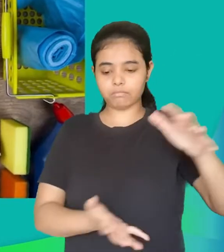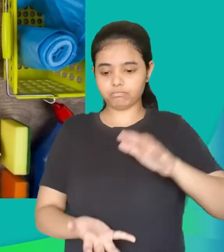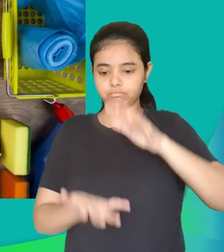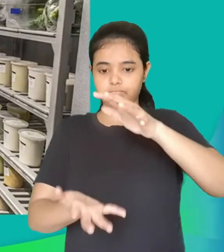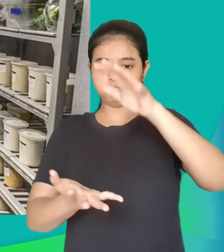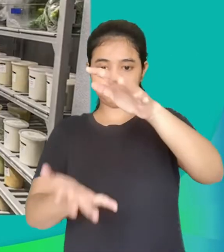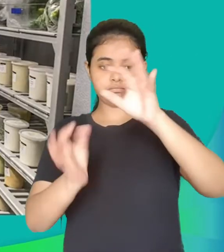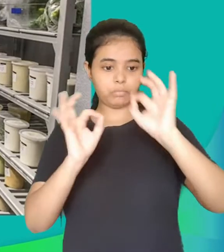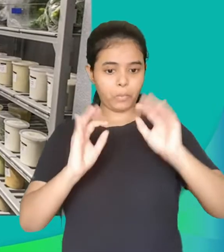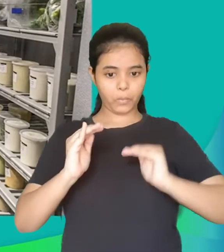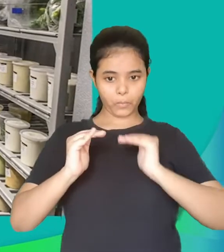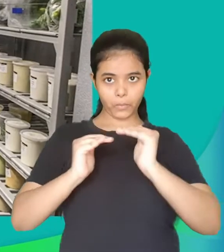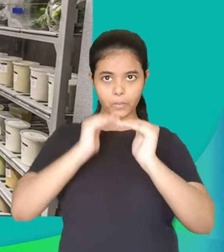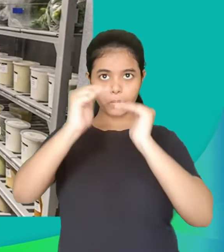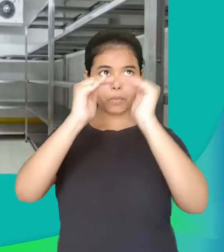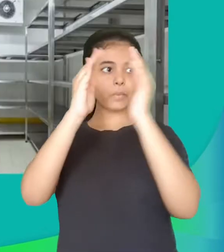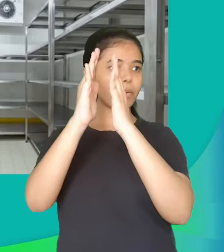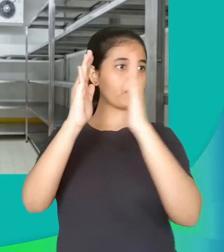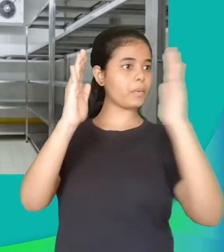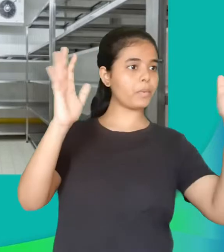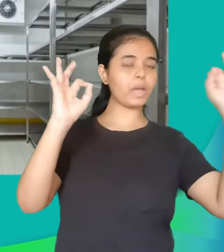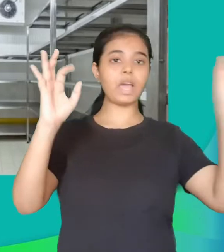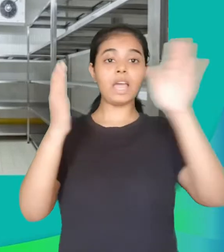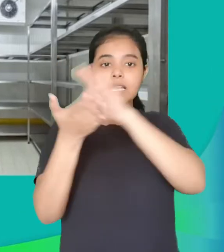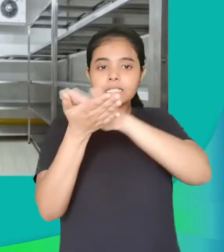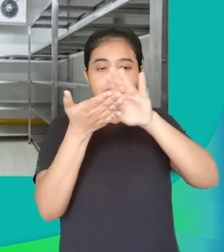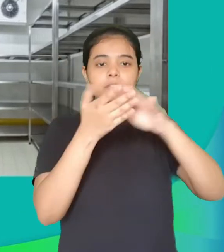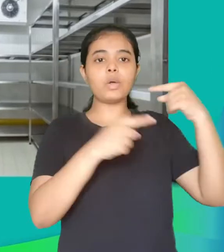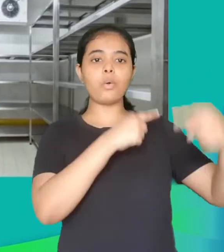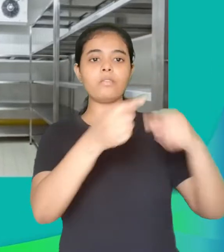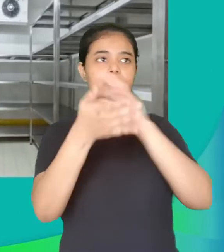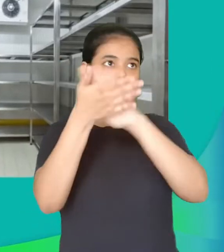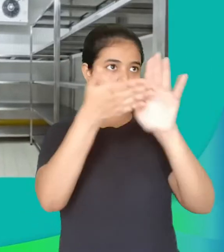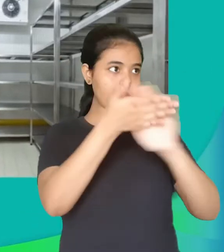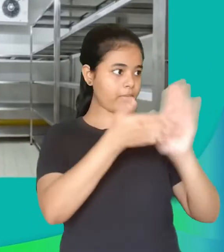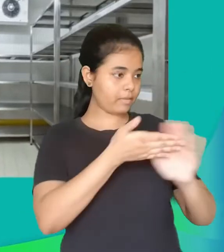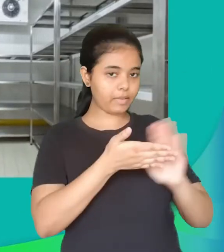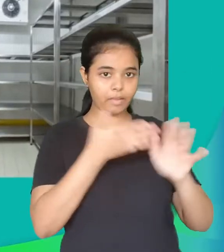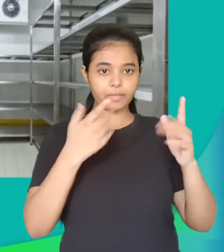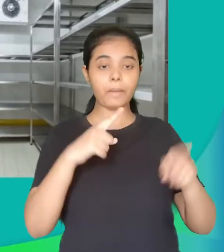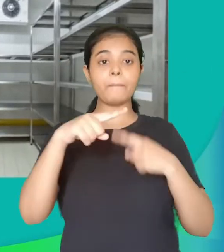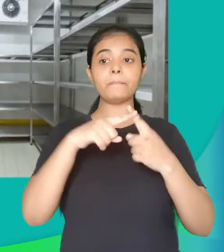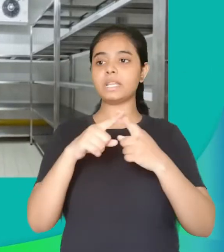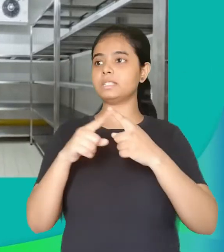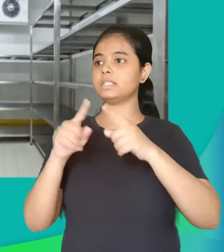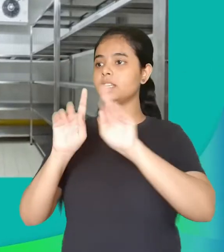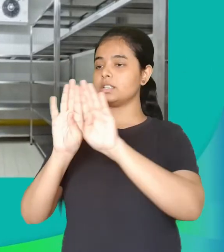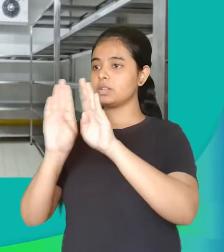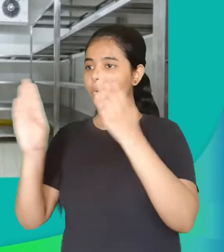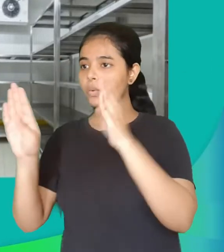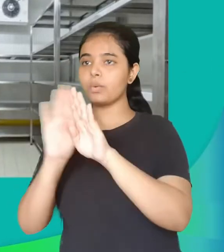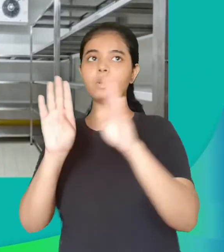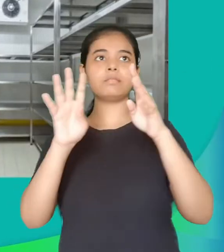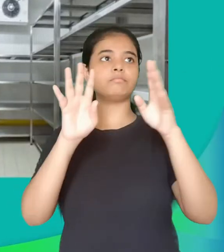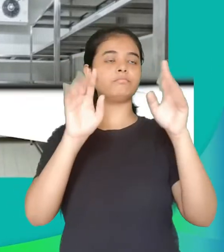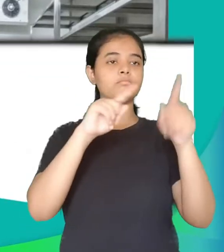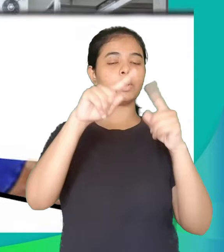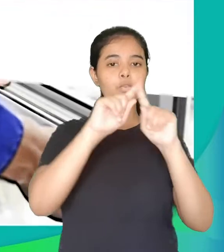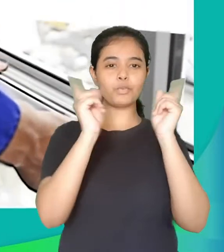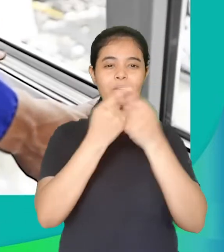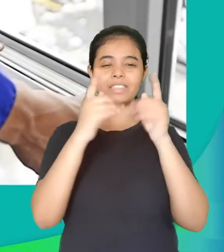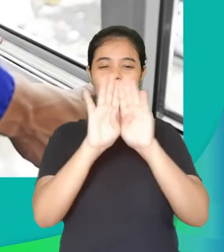items. Storage area, including the floor, pallets, and shelves, shall be cleaned